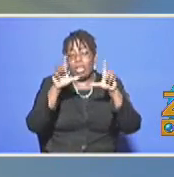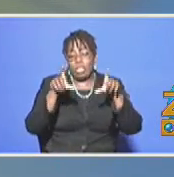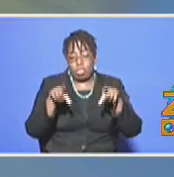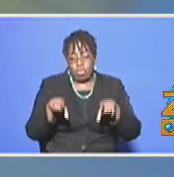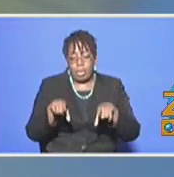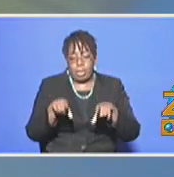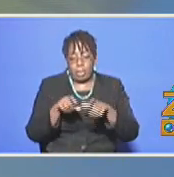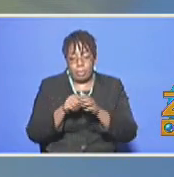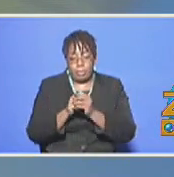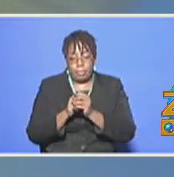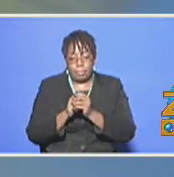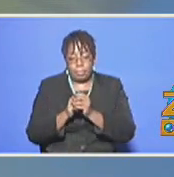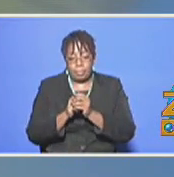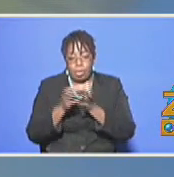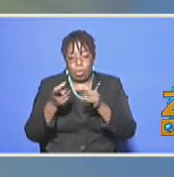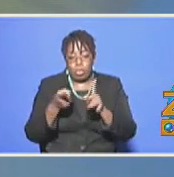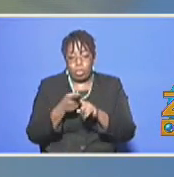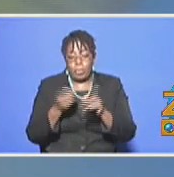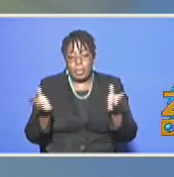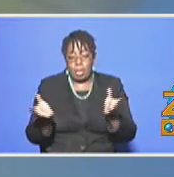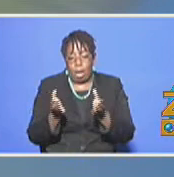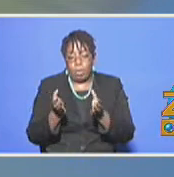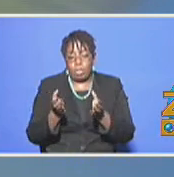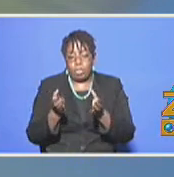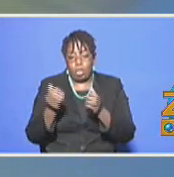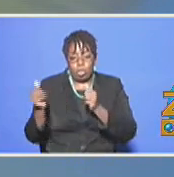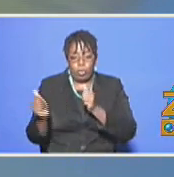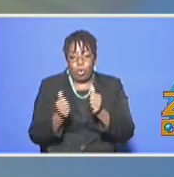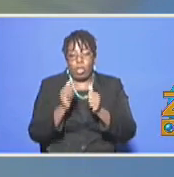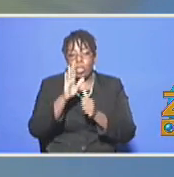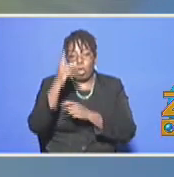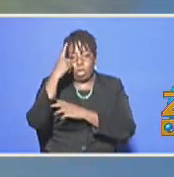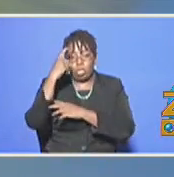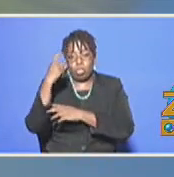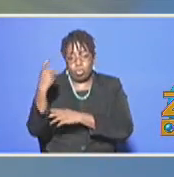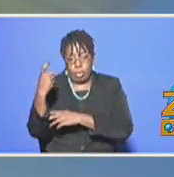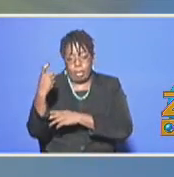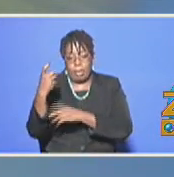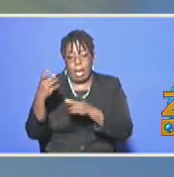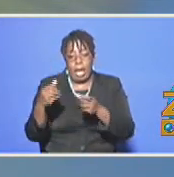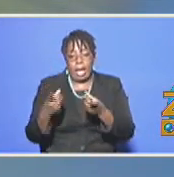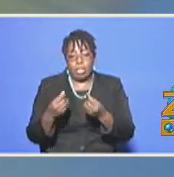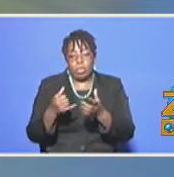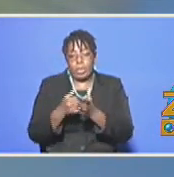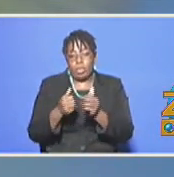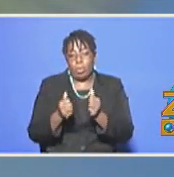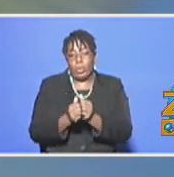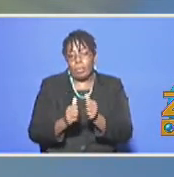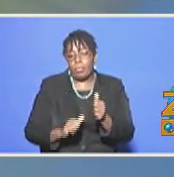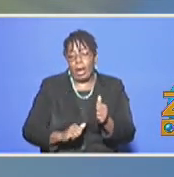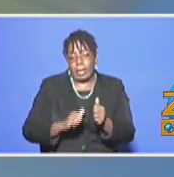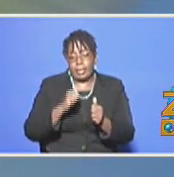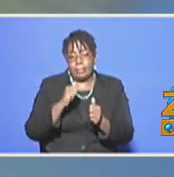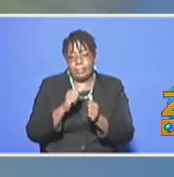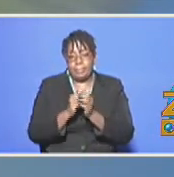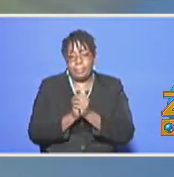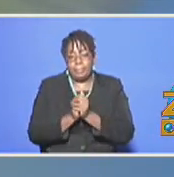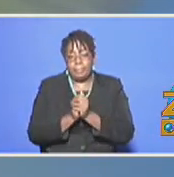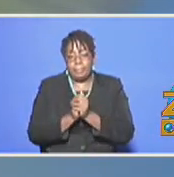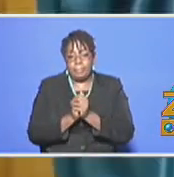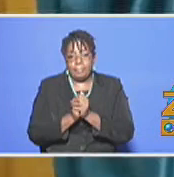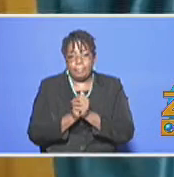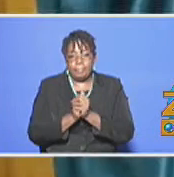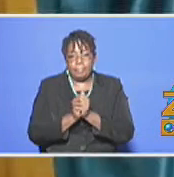to be inspired to go after their visions, after their dream, and to do it with pride. LaDon Davis, ZNS Network